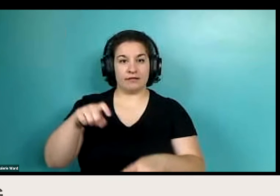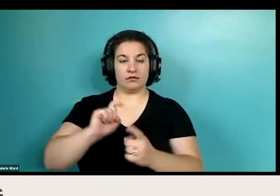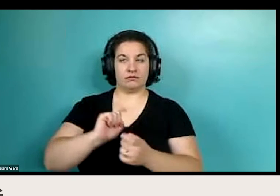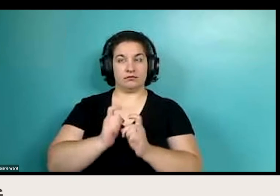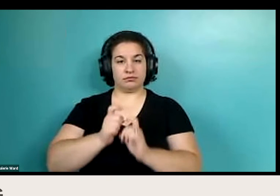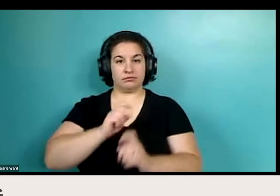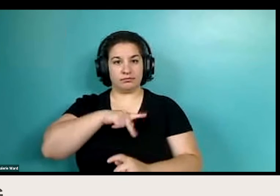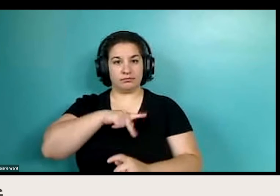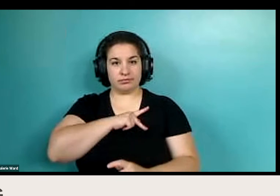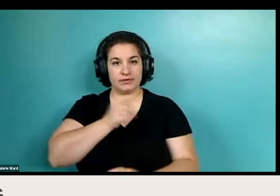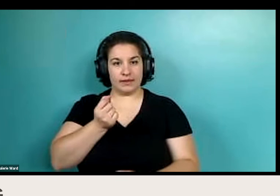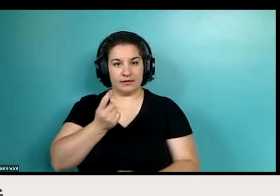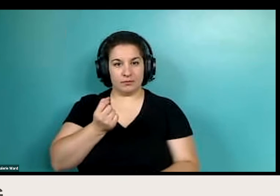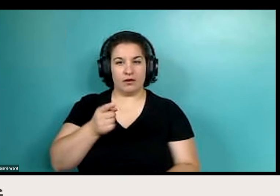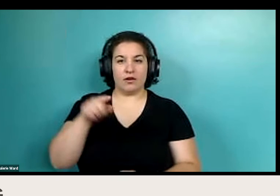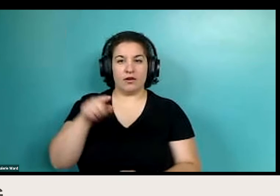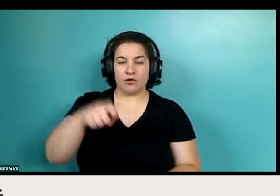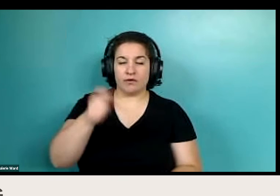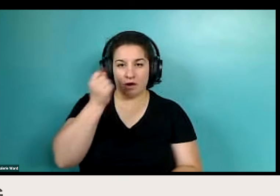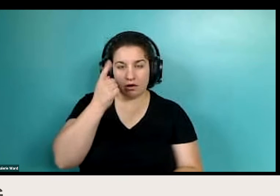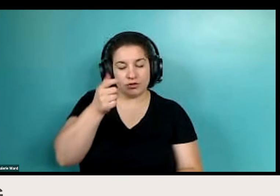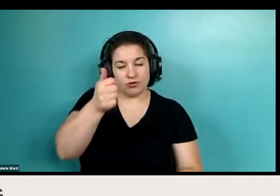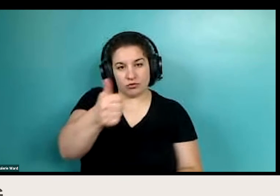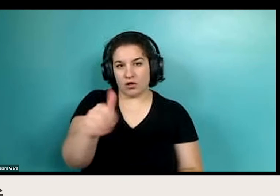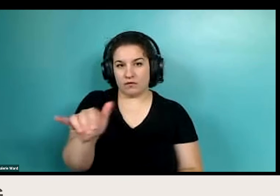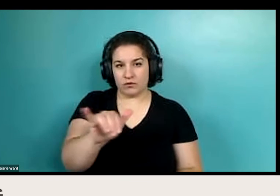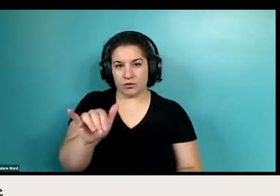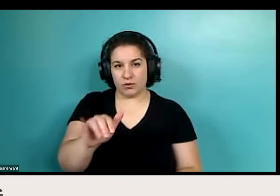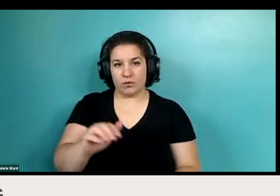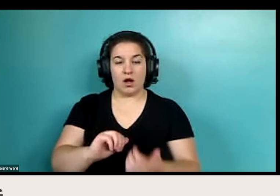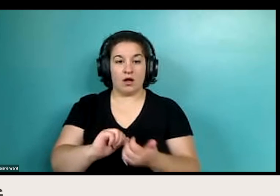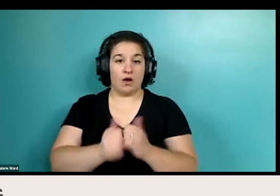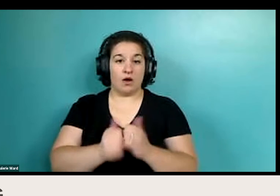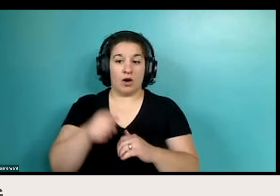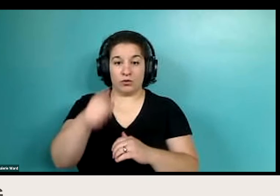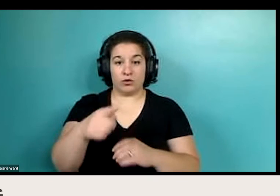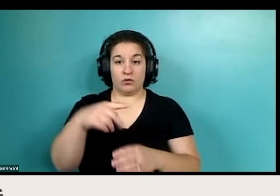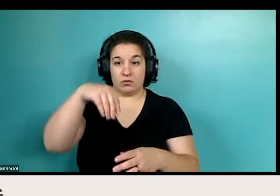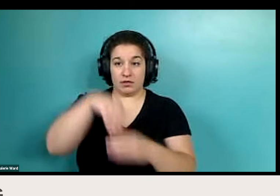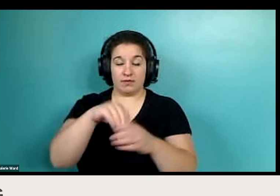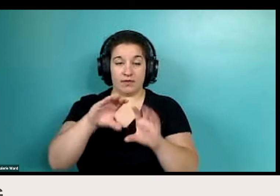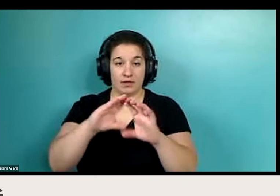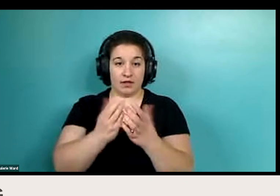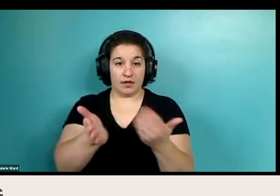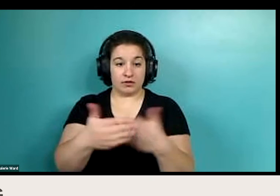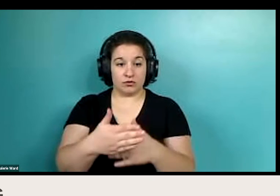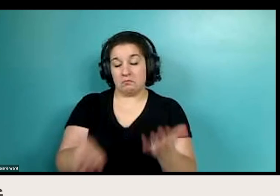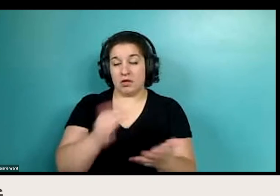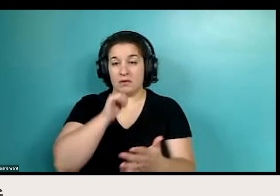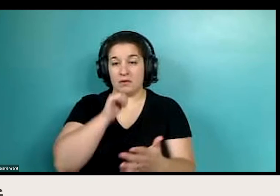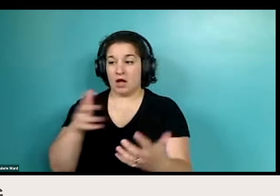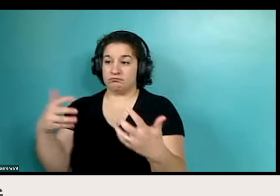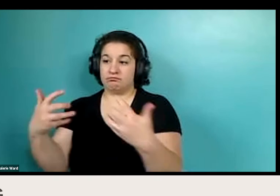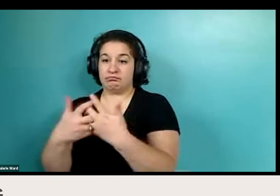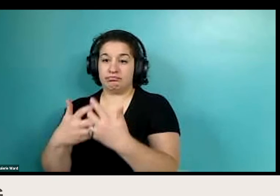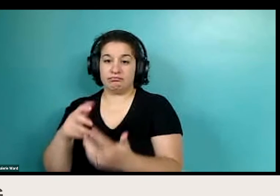understanding yourself too. And the way that you are in the classroom may not be exactly who you are outside of the classroom. Mm-hmm. And sometimes you just got to take